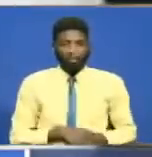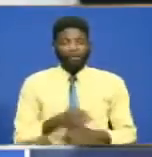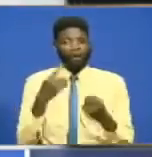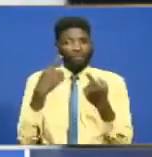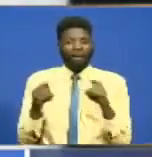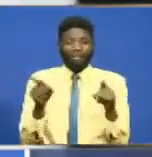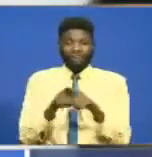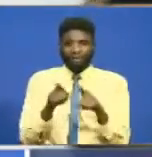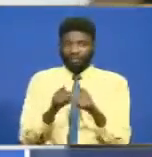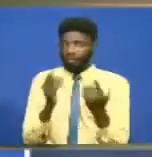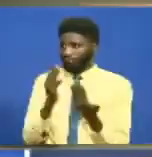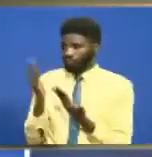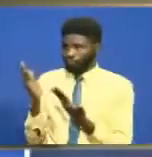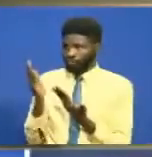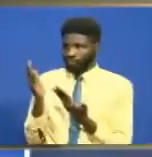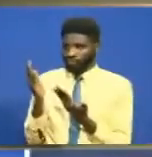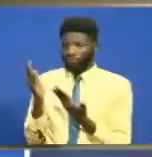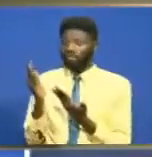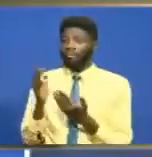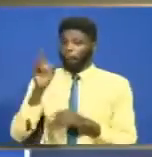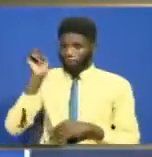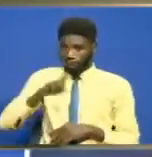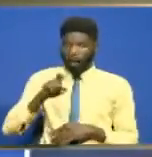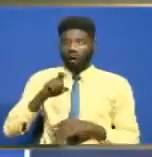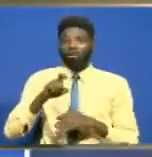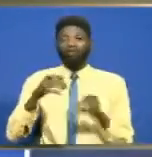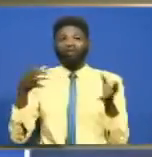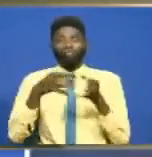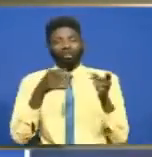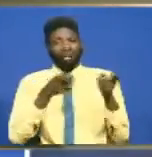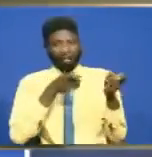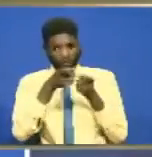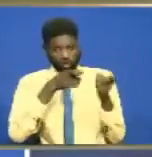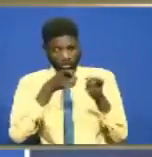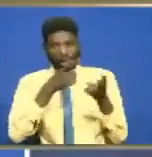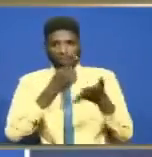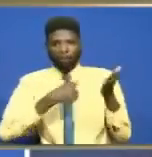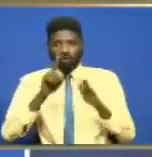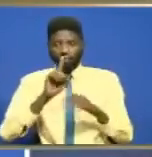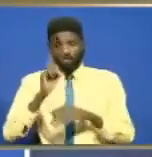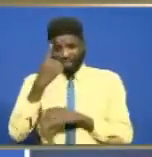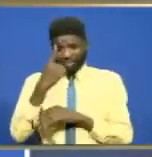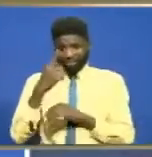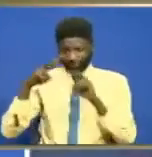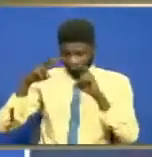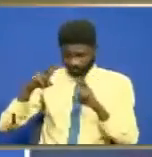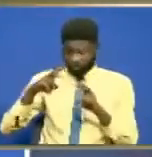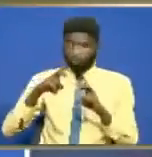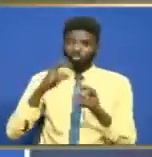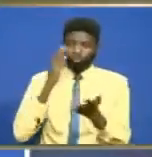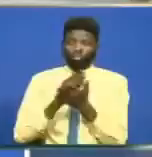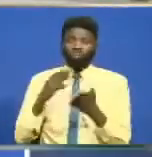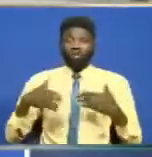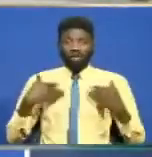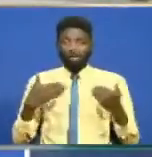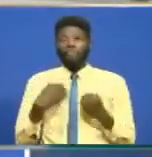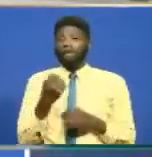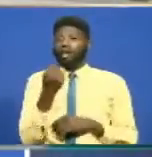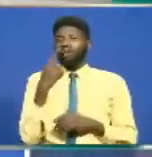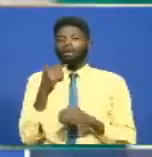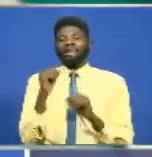needs approval from regulators, and they will only grant that if they are happy that the jab is safe and works